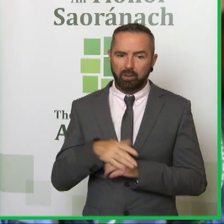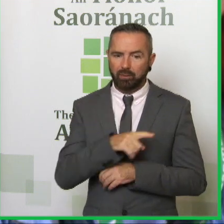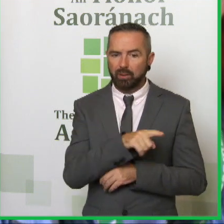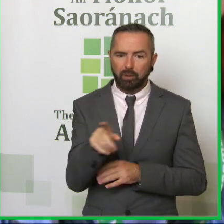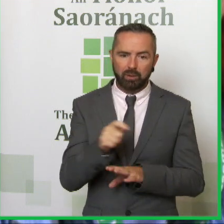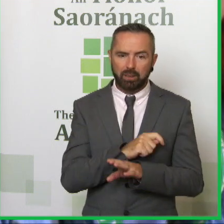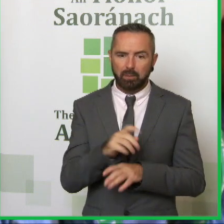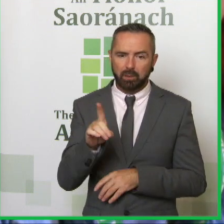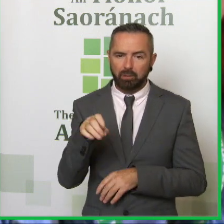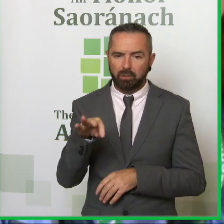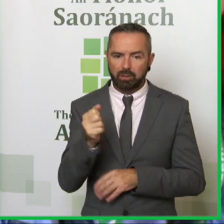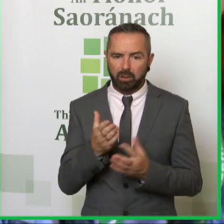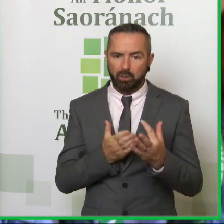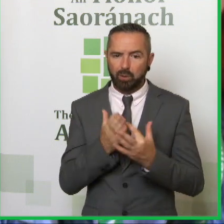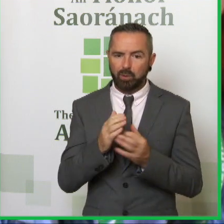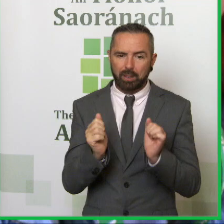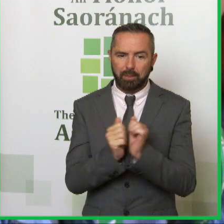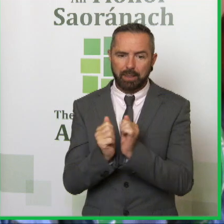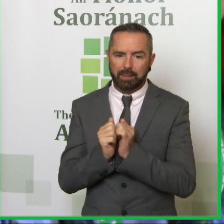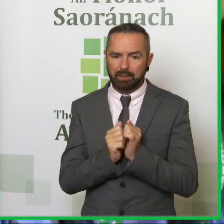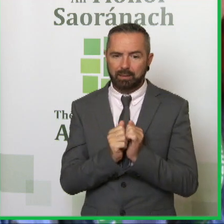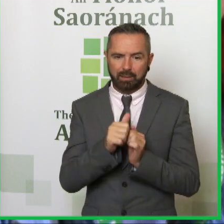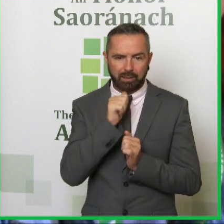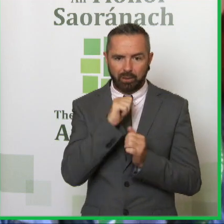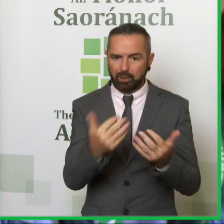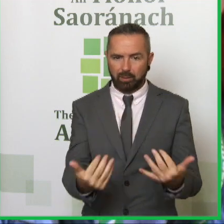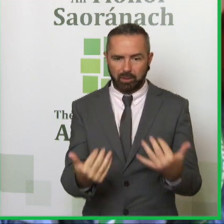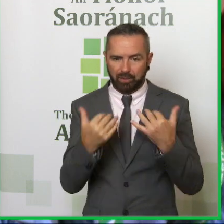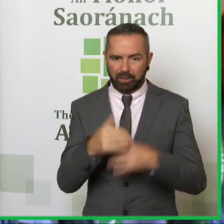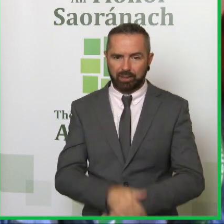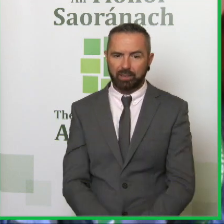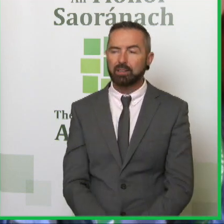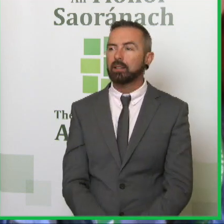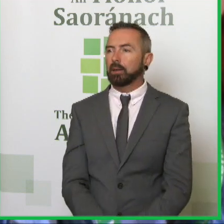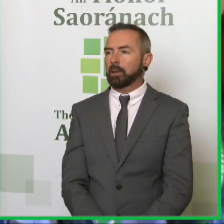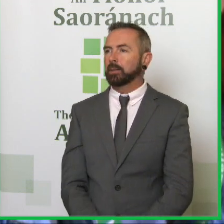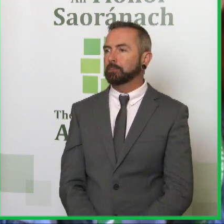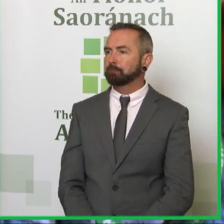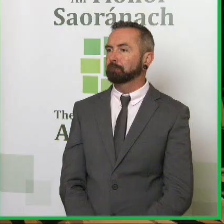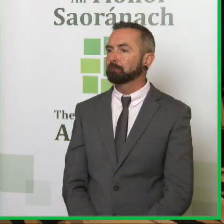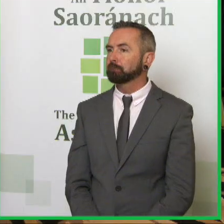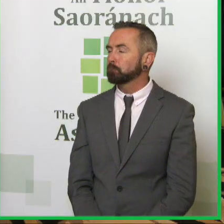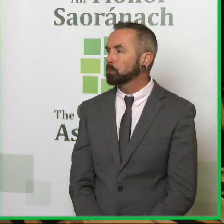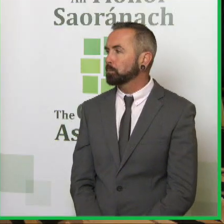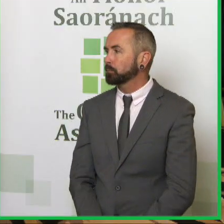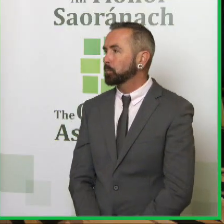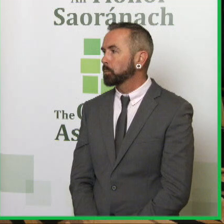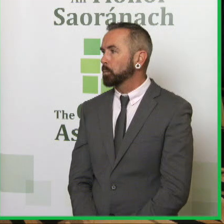at the beginning or throughout the assembly meetings, and therefore there was a bit of bias. No, I understand, Jean. Yeah.